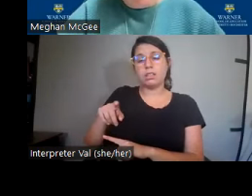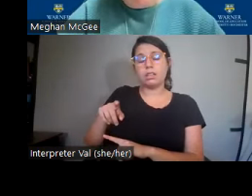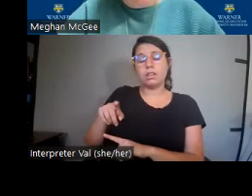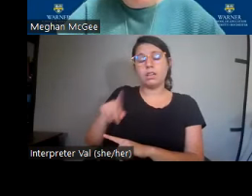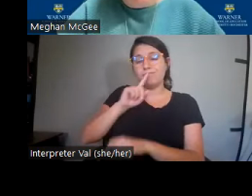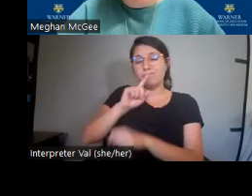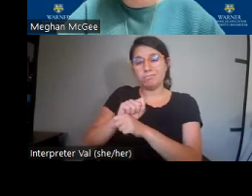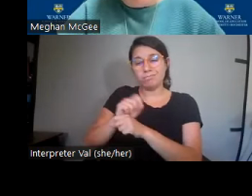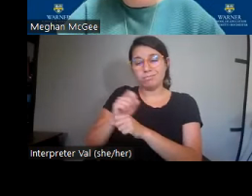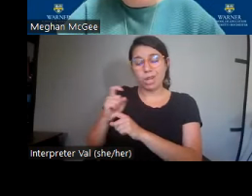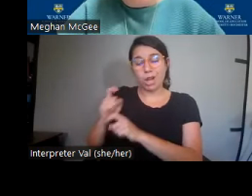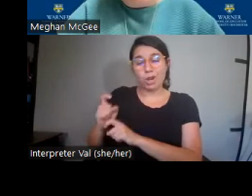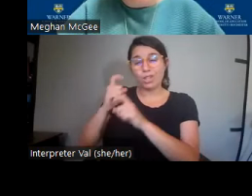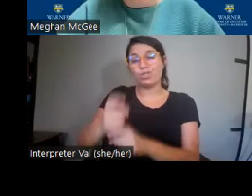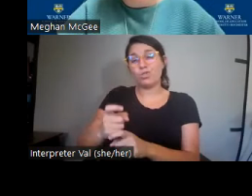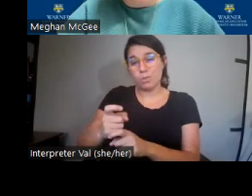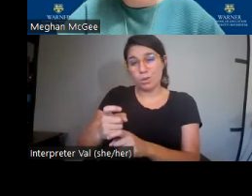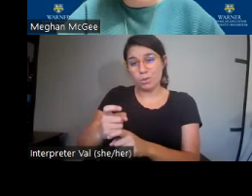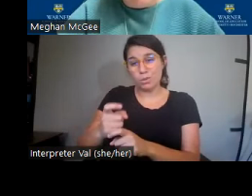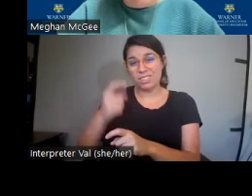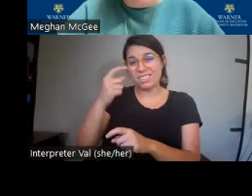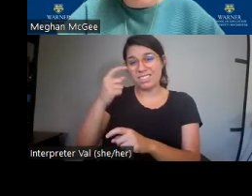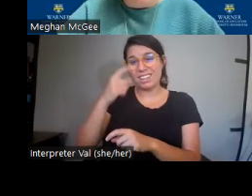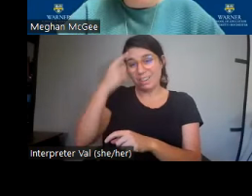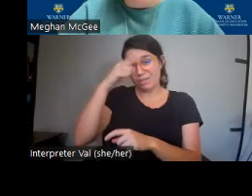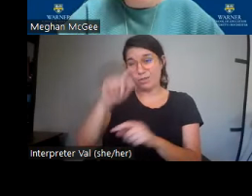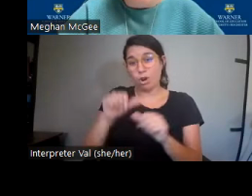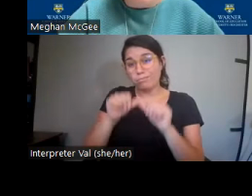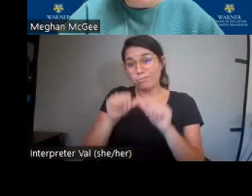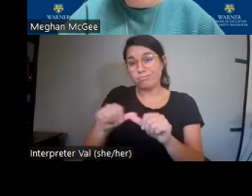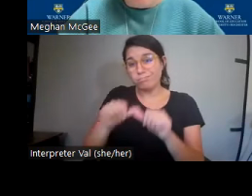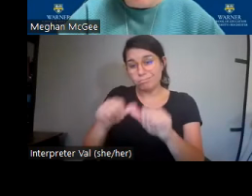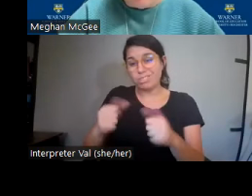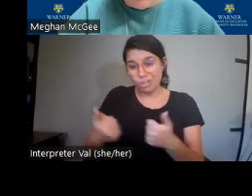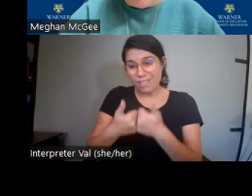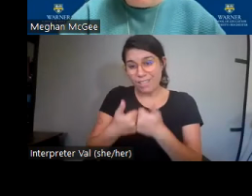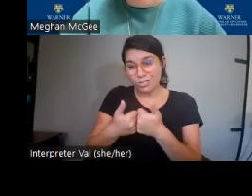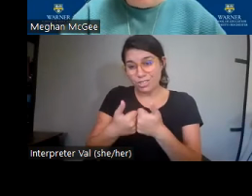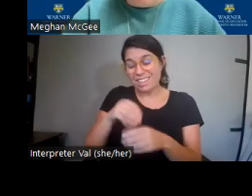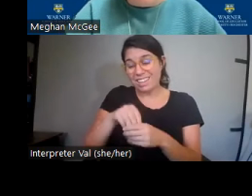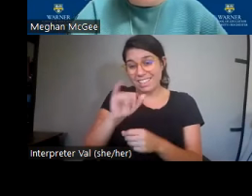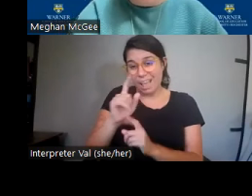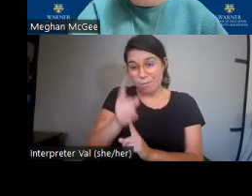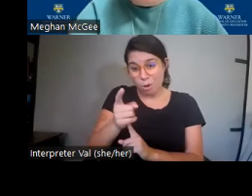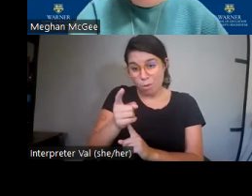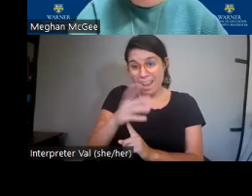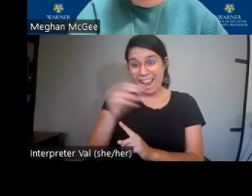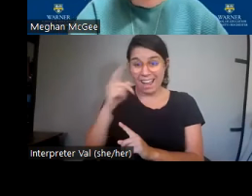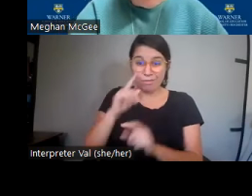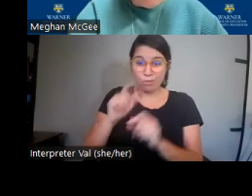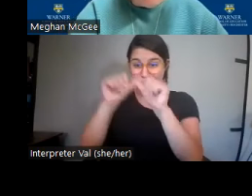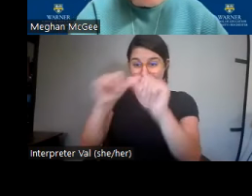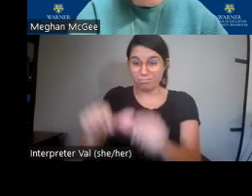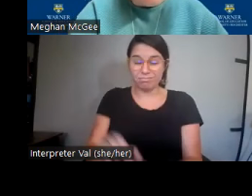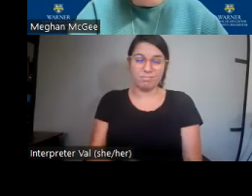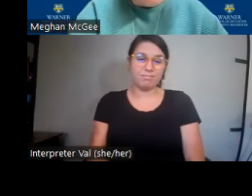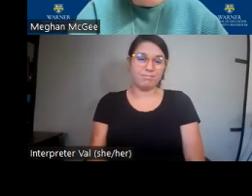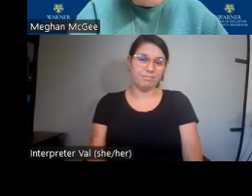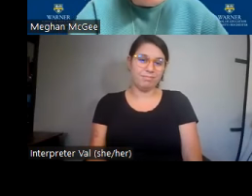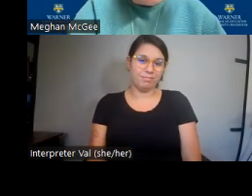as a contributing factor and variable in sustaining challenges both in the moment and long term.